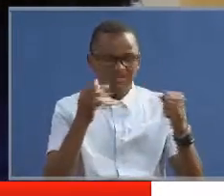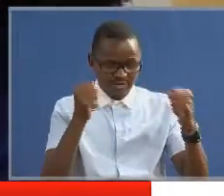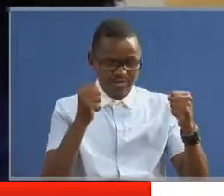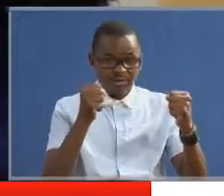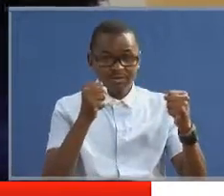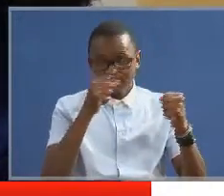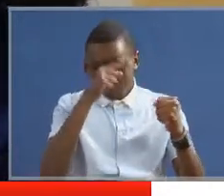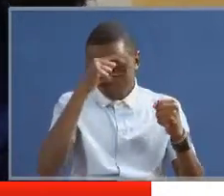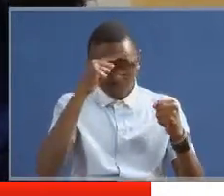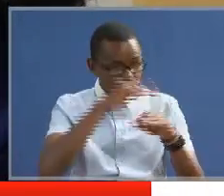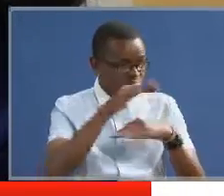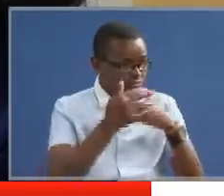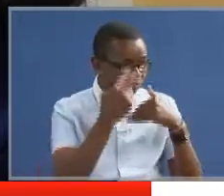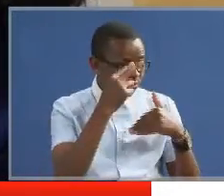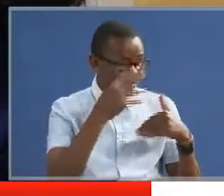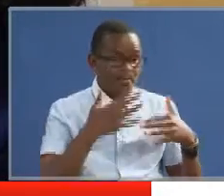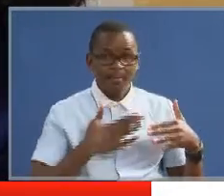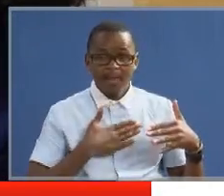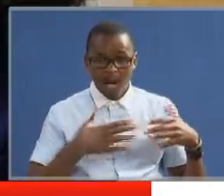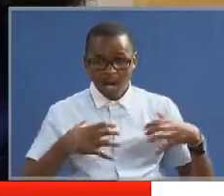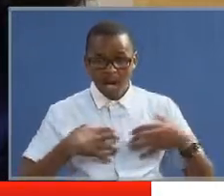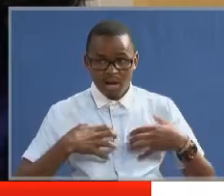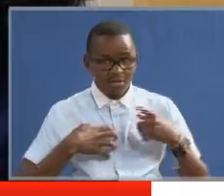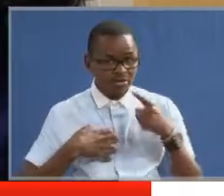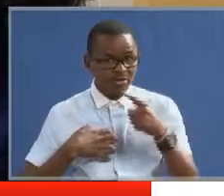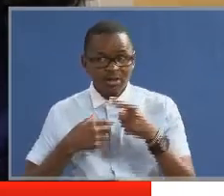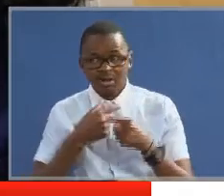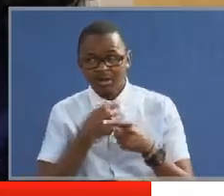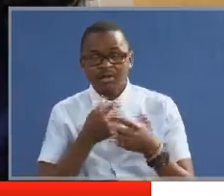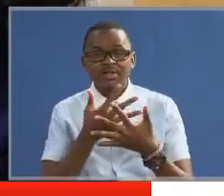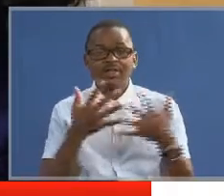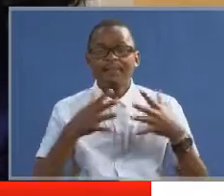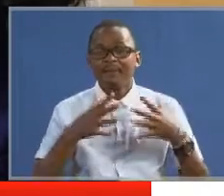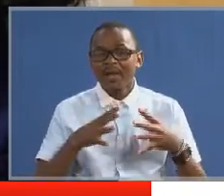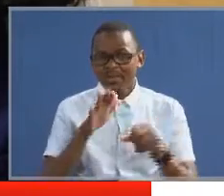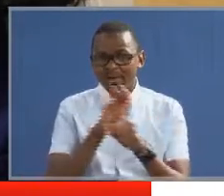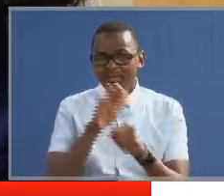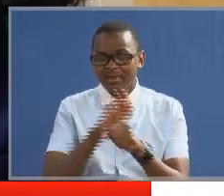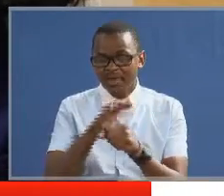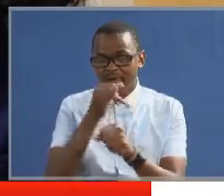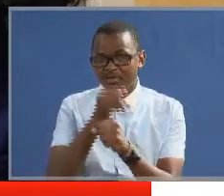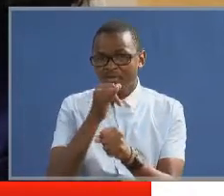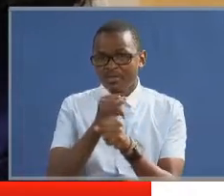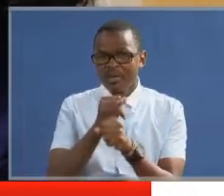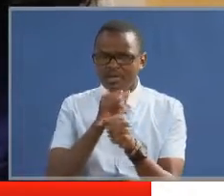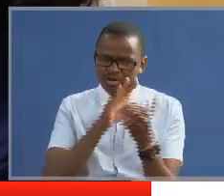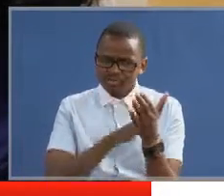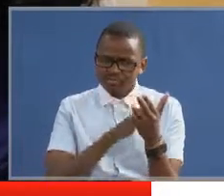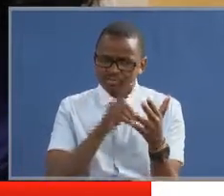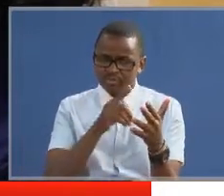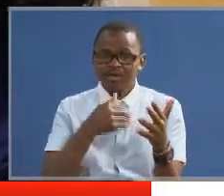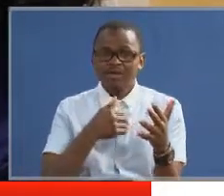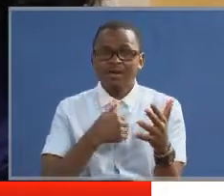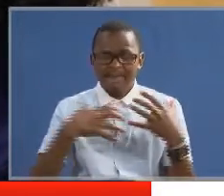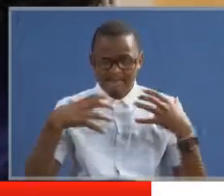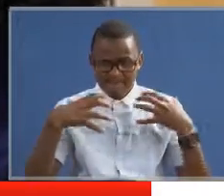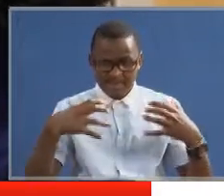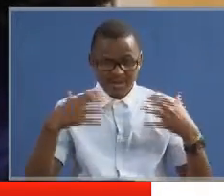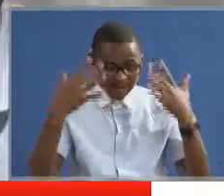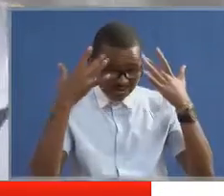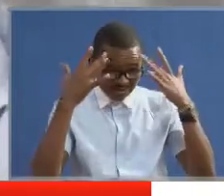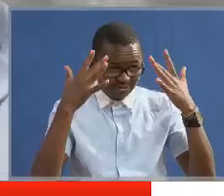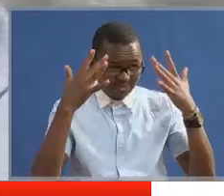because everyone was looking up to my boobs like, hey there. Like some people, especially at work, they used to comment, oh, you have big boobs, as if I don't